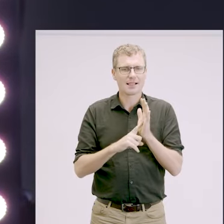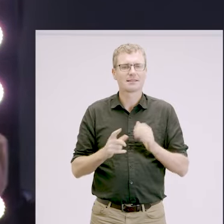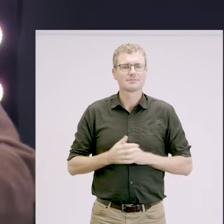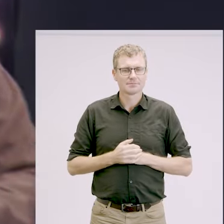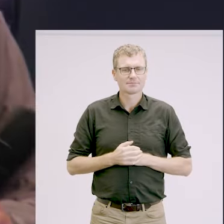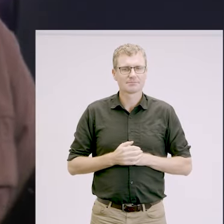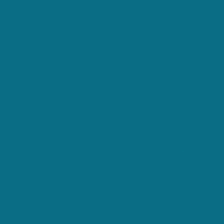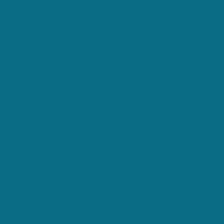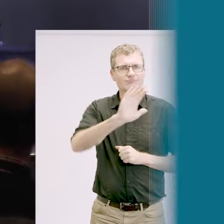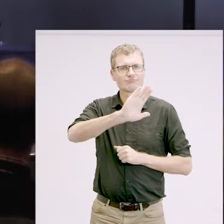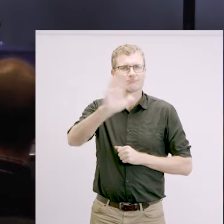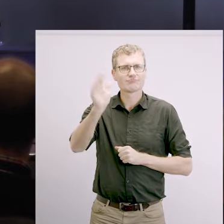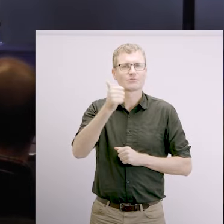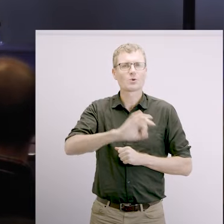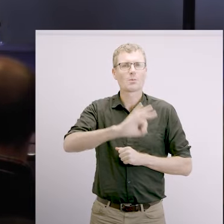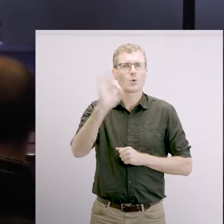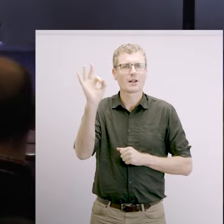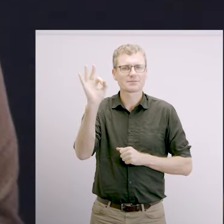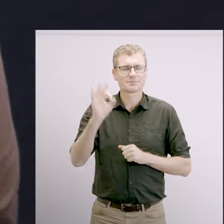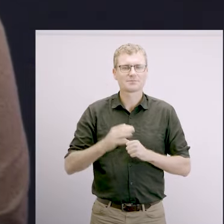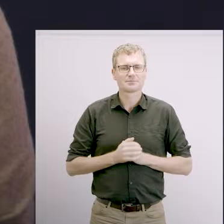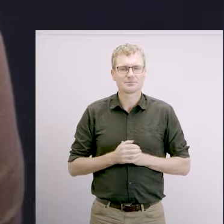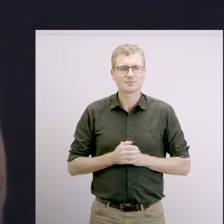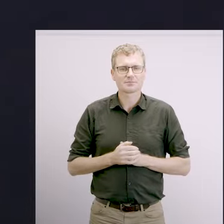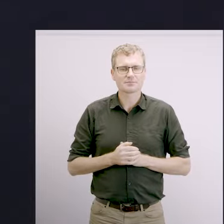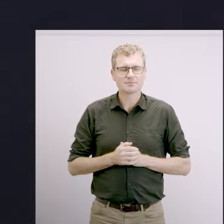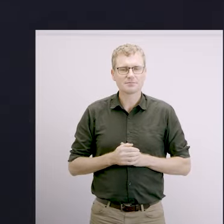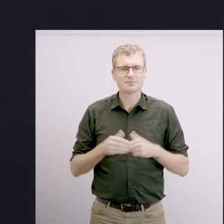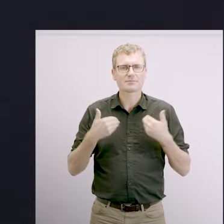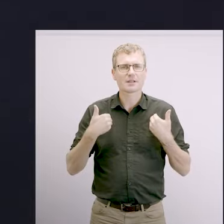States. Hi. Good morning.